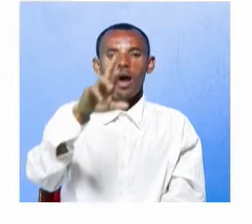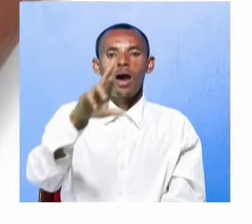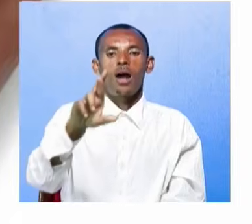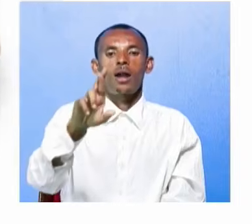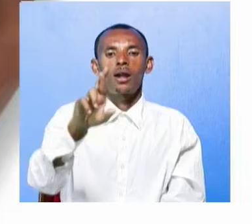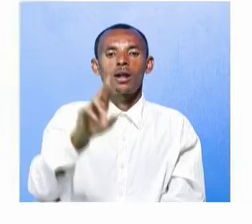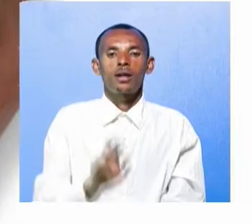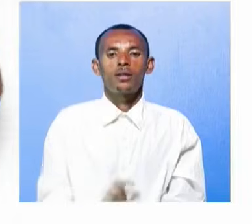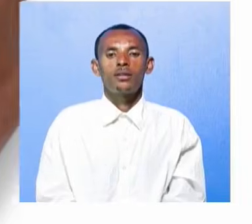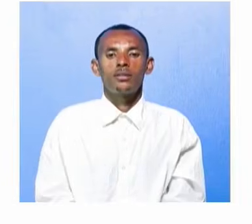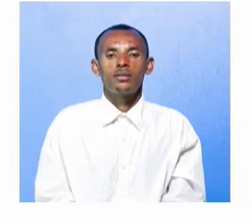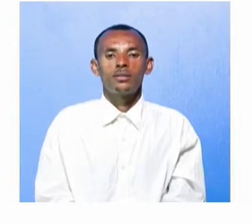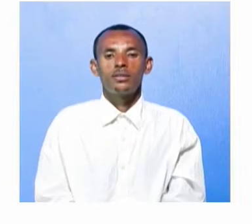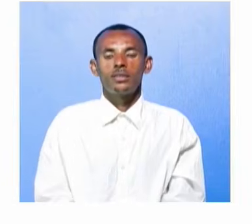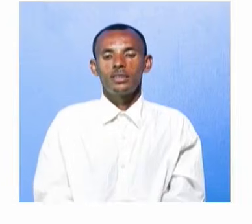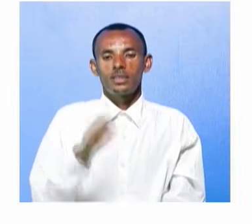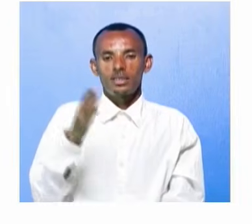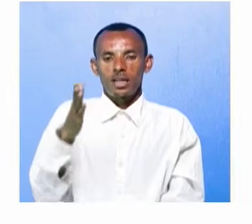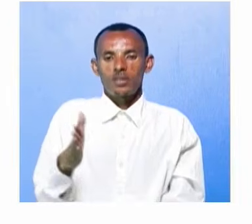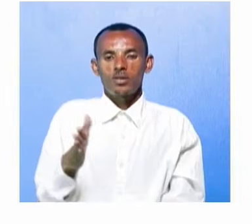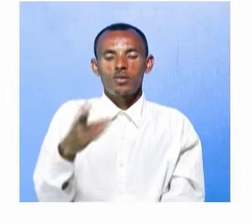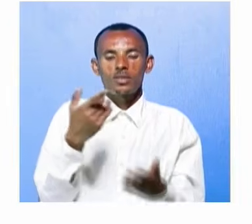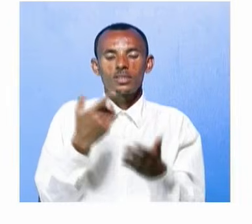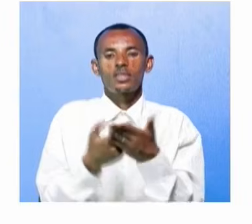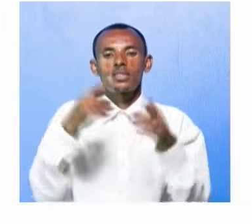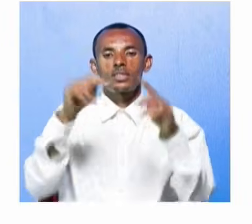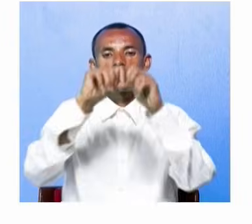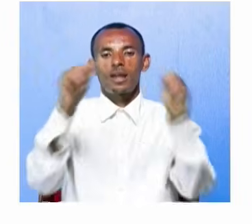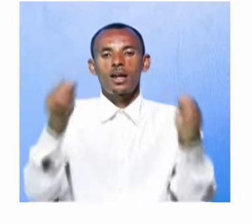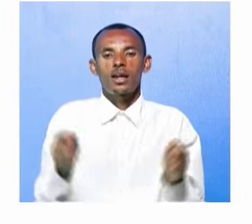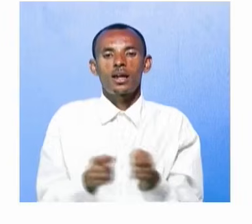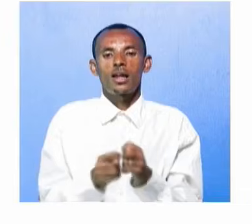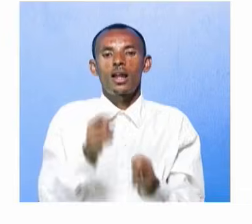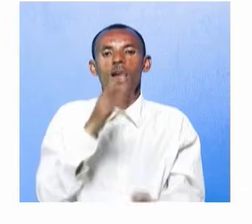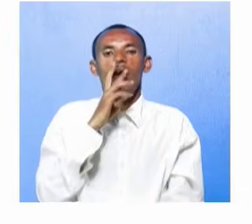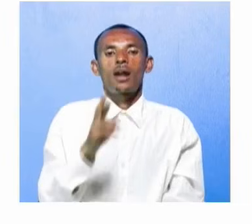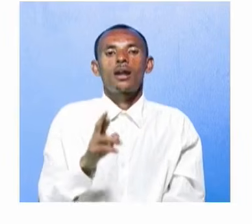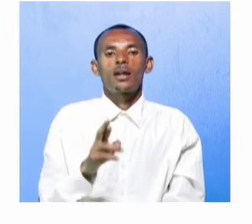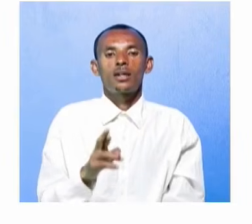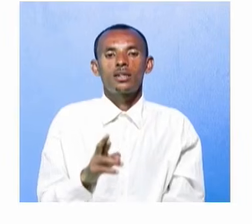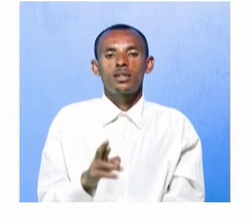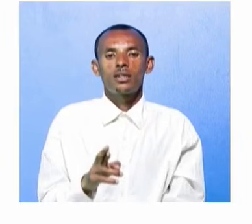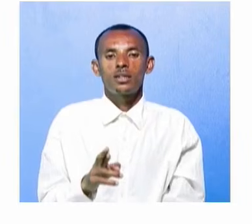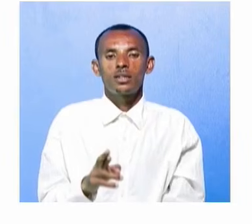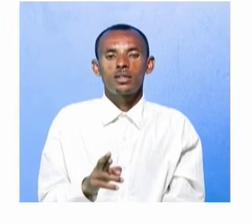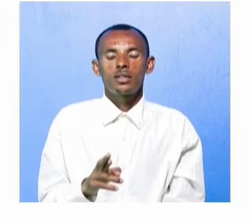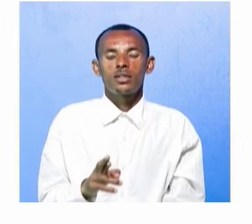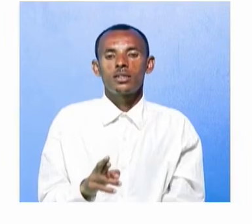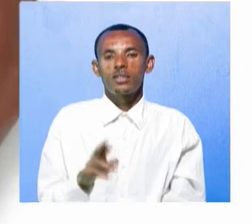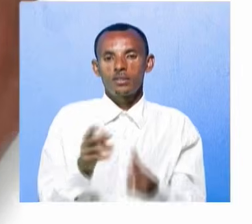PQR. The sides of this triangle are, this is